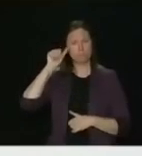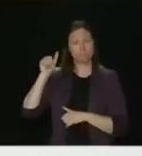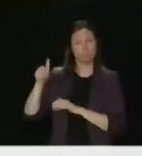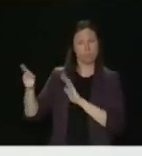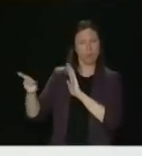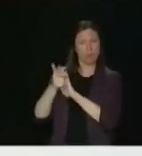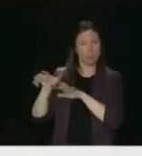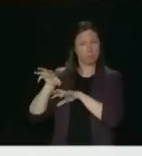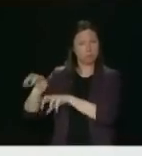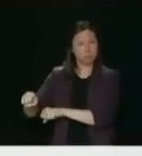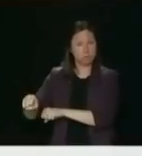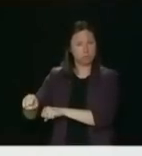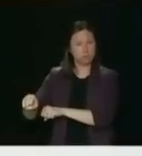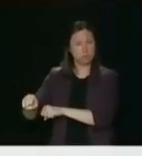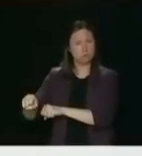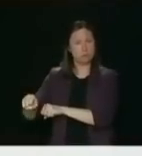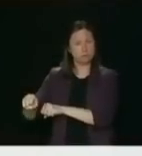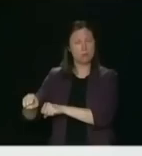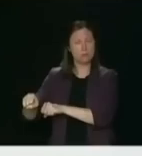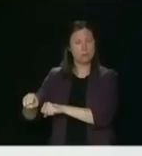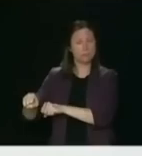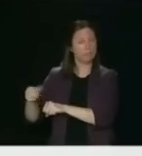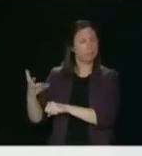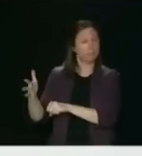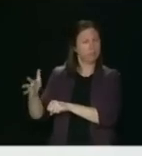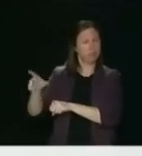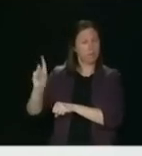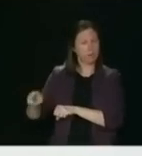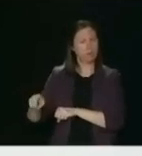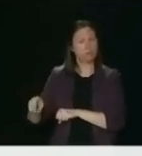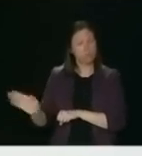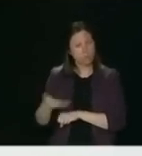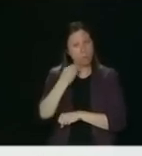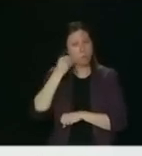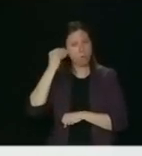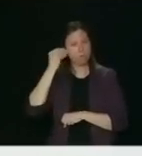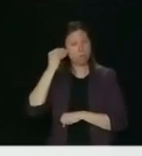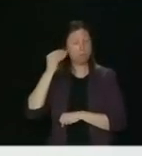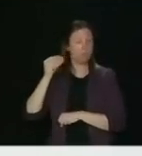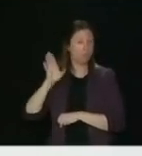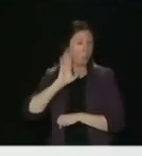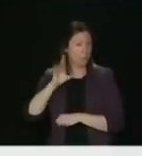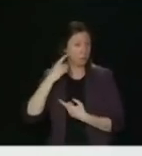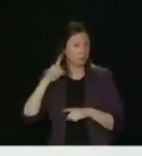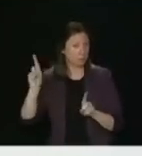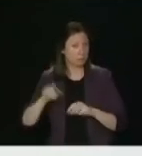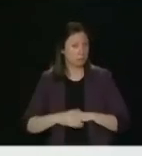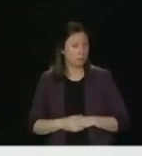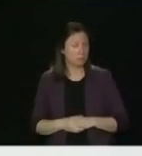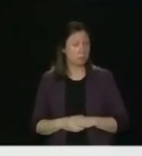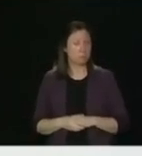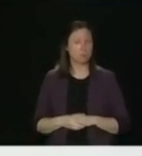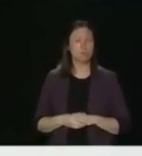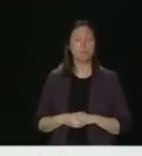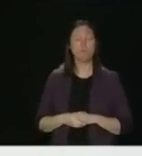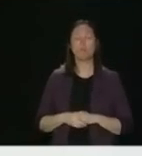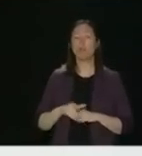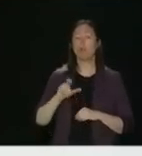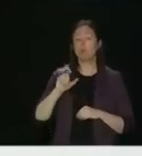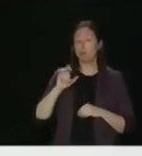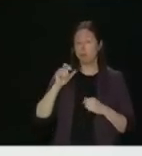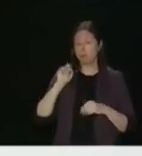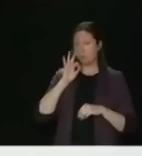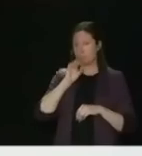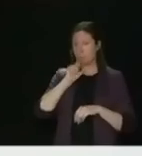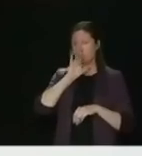illegal blockades must be lifted, and they will be. As part of invoking the Emergencies